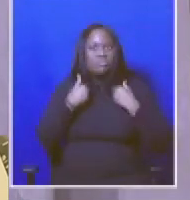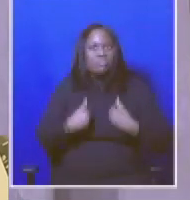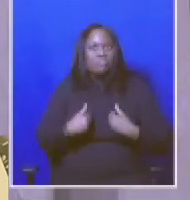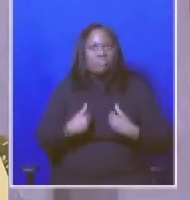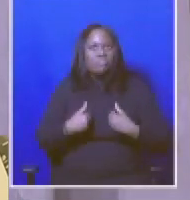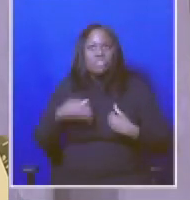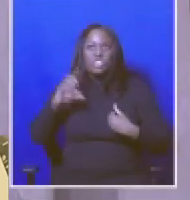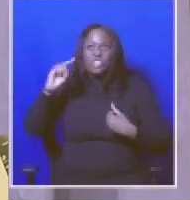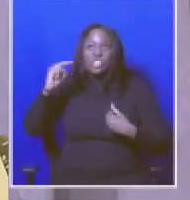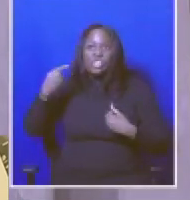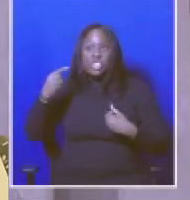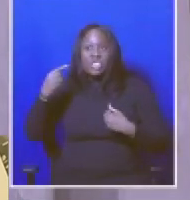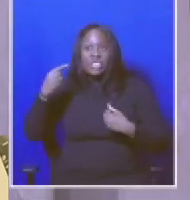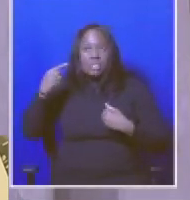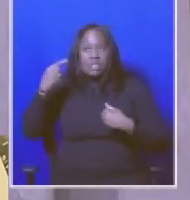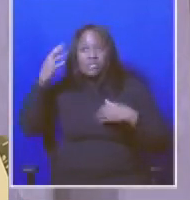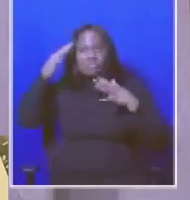the DG.